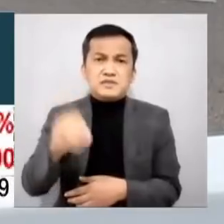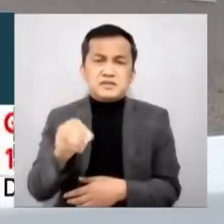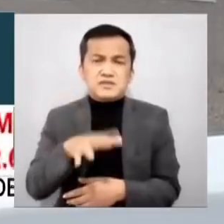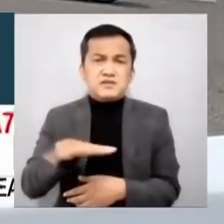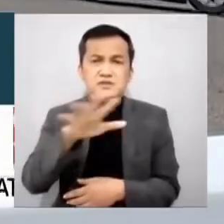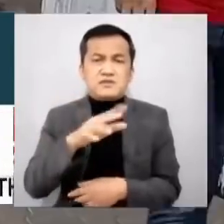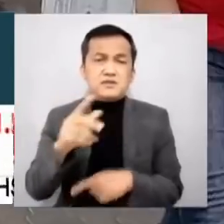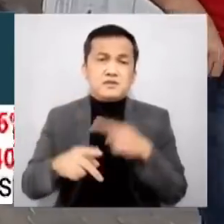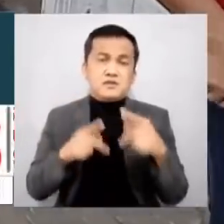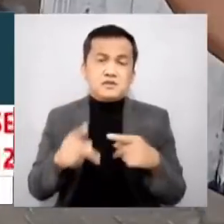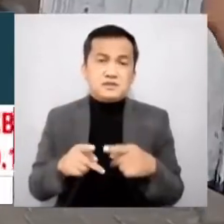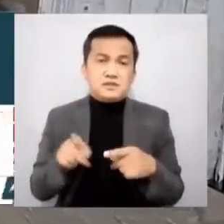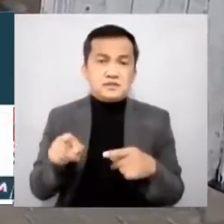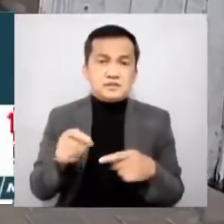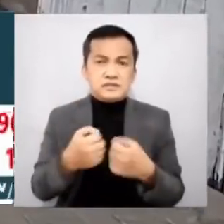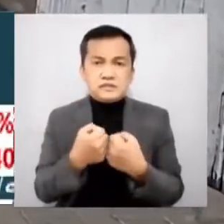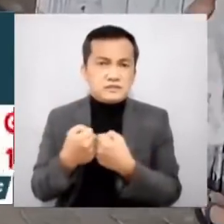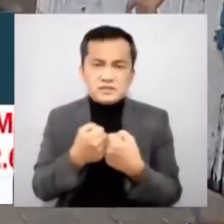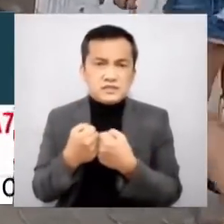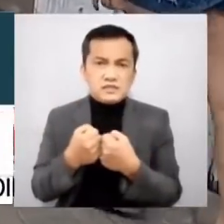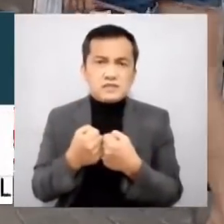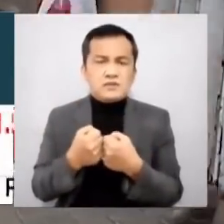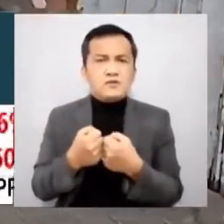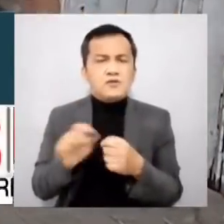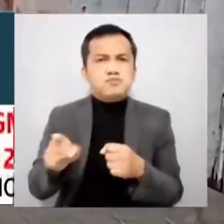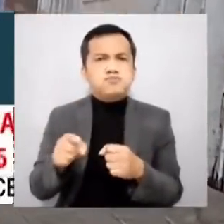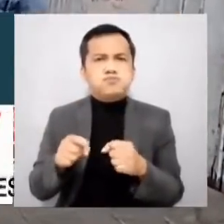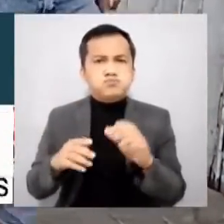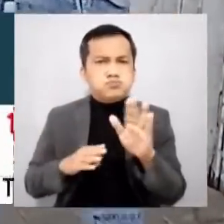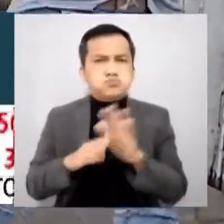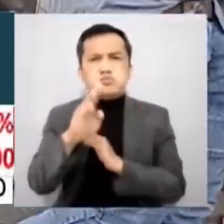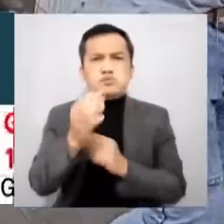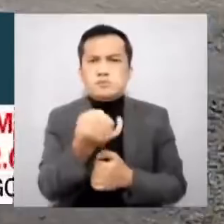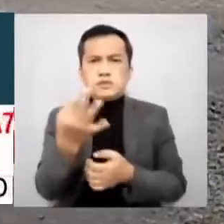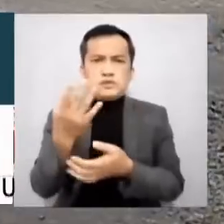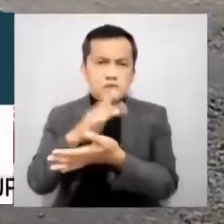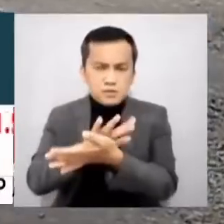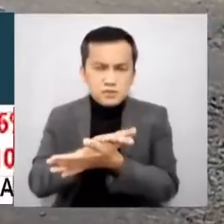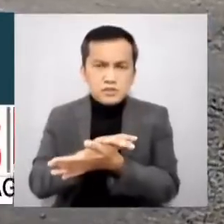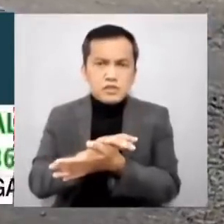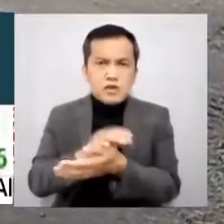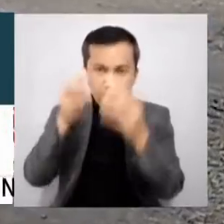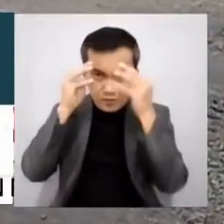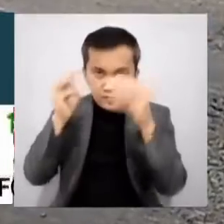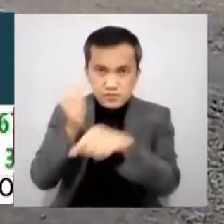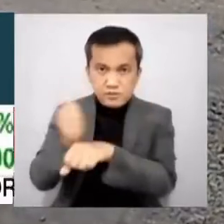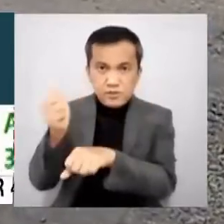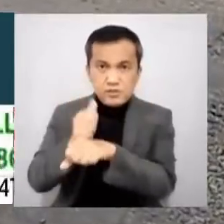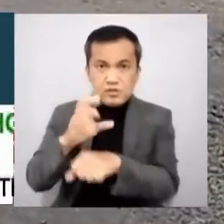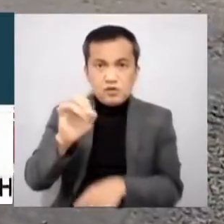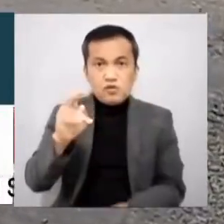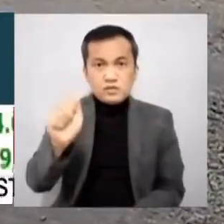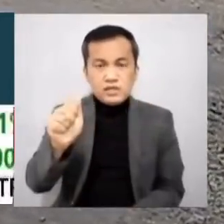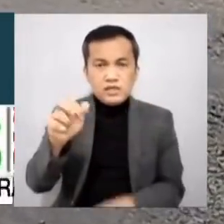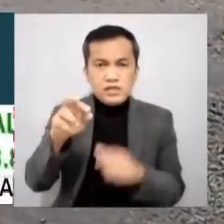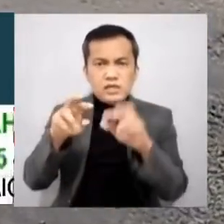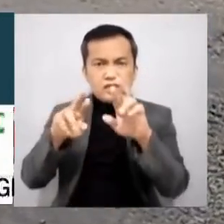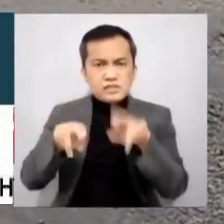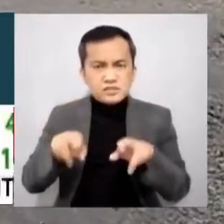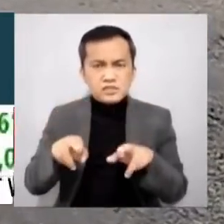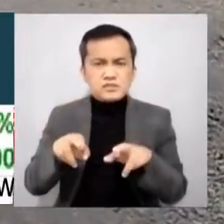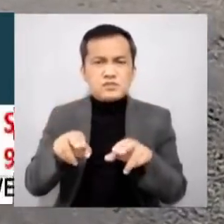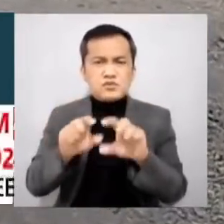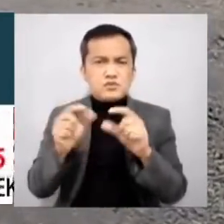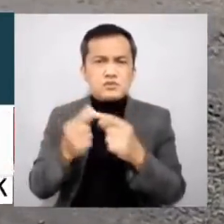population, as it struggles with a surge in COVID-19 cases. The mayor is blaming the Octa Research Group for the uneven distribution